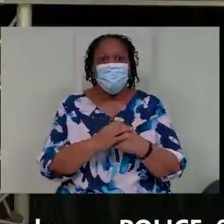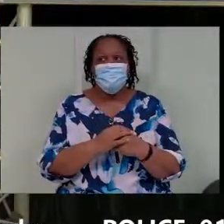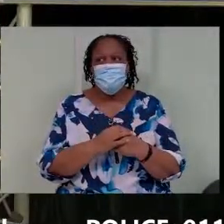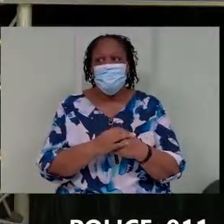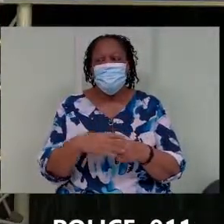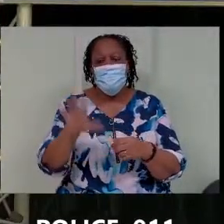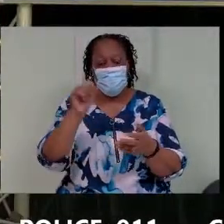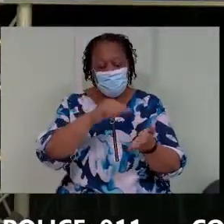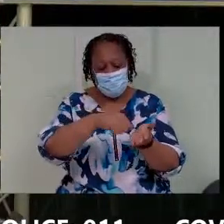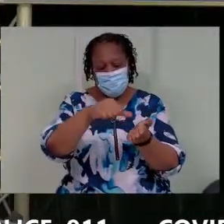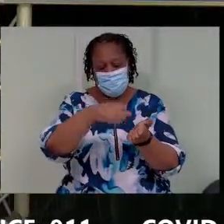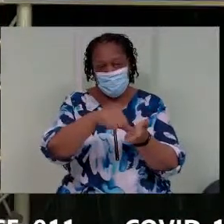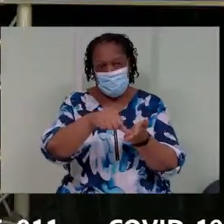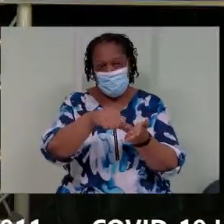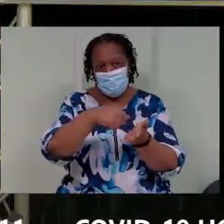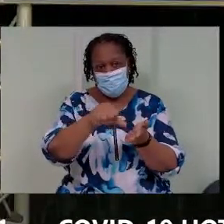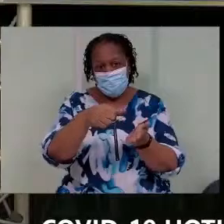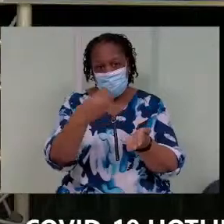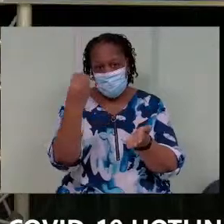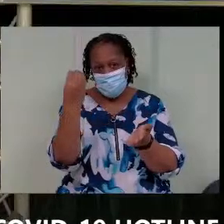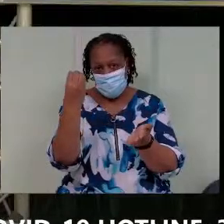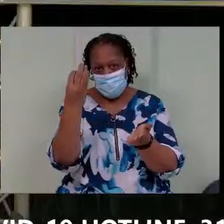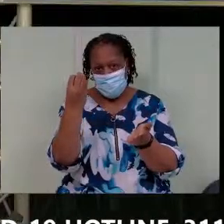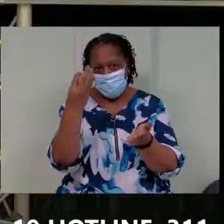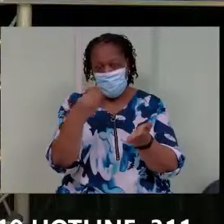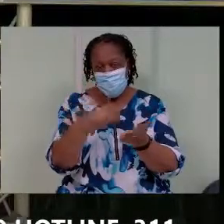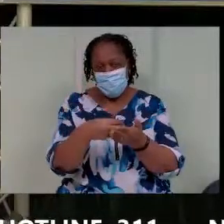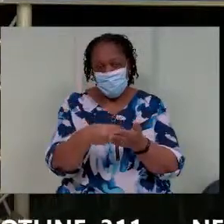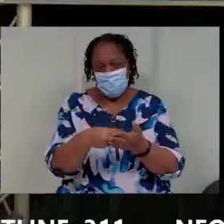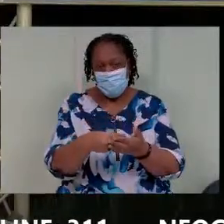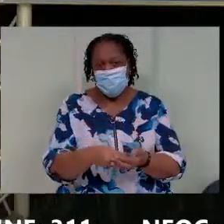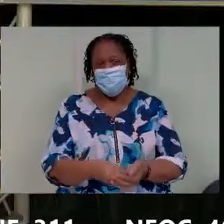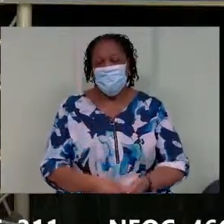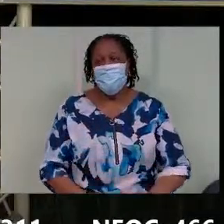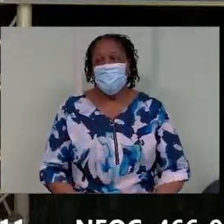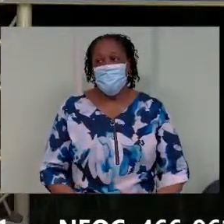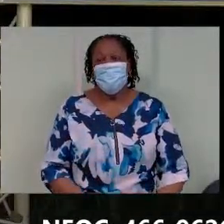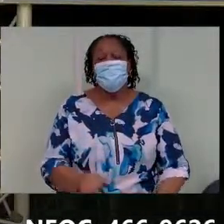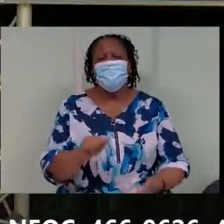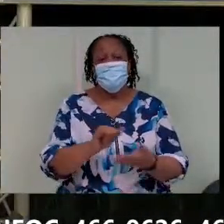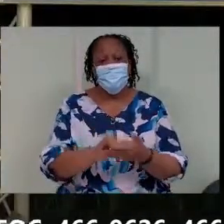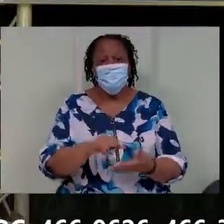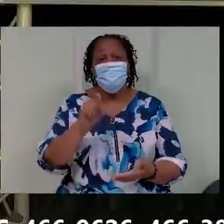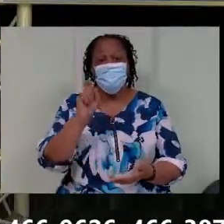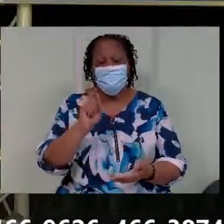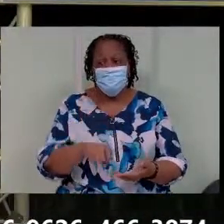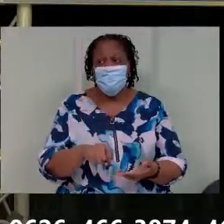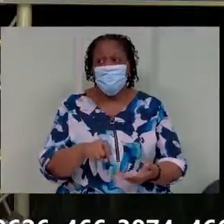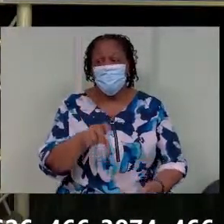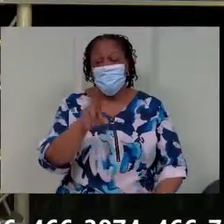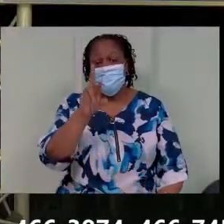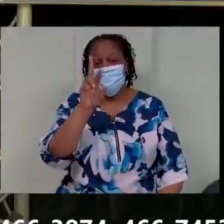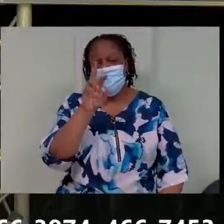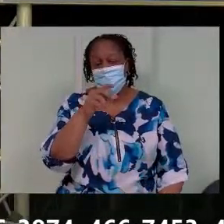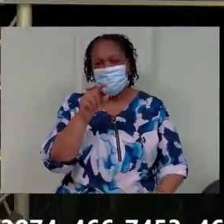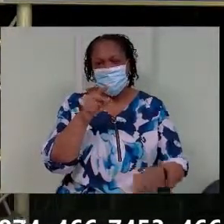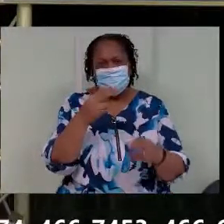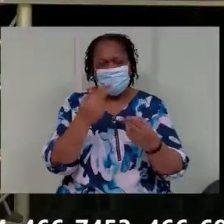to a fine under Regulation 21. So that just underscores that the